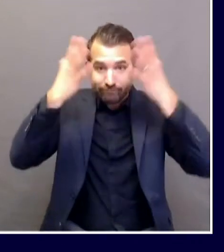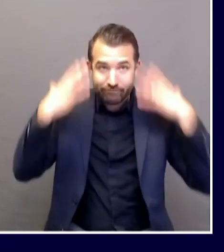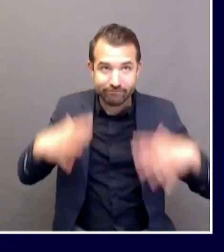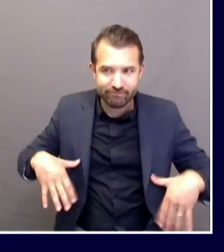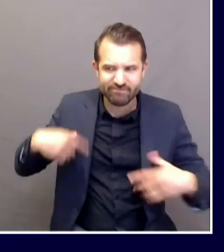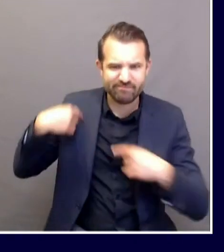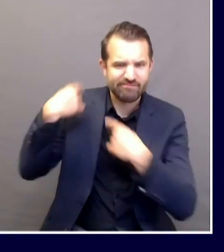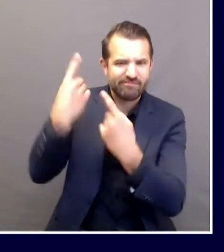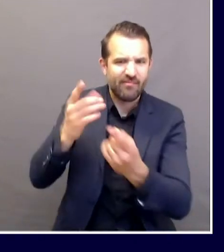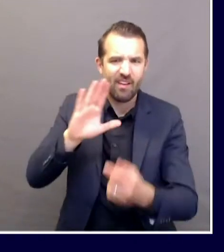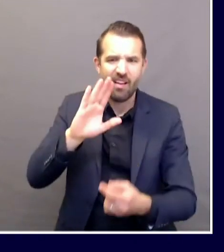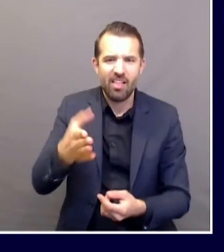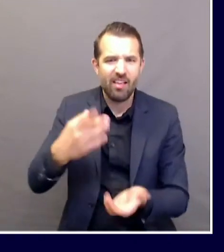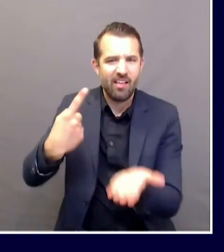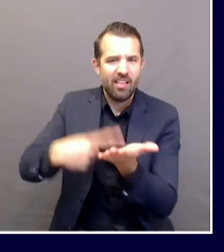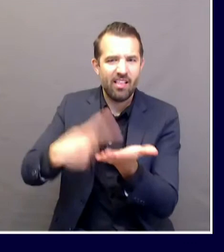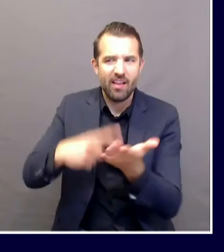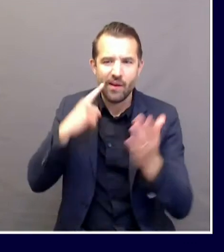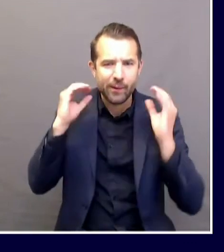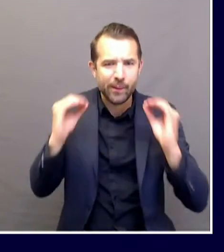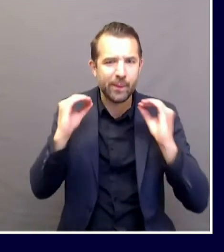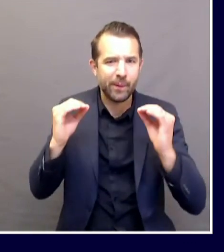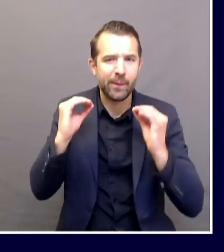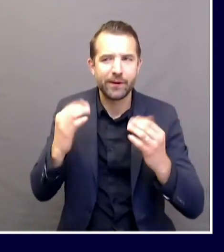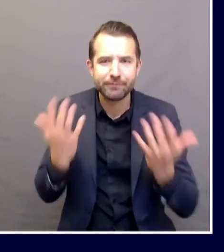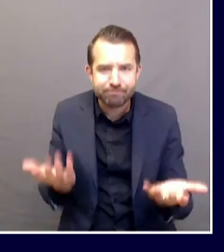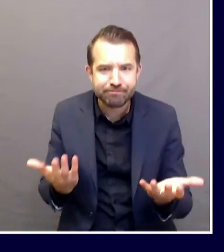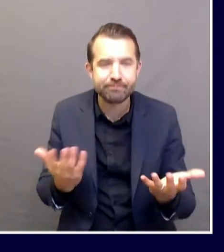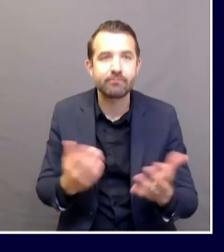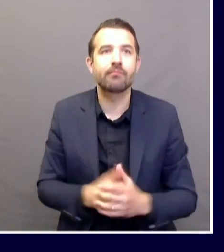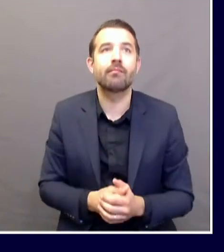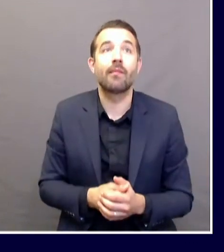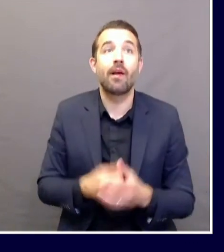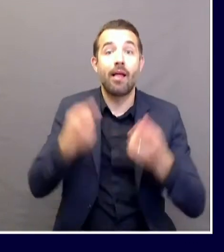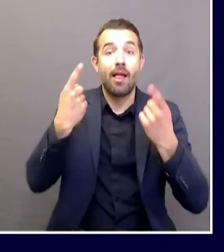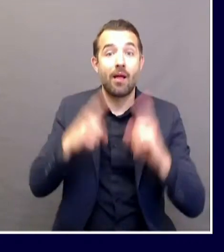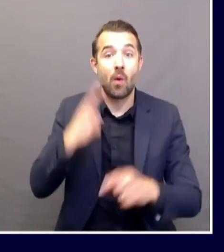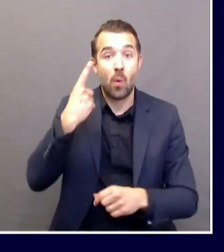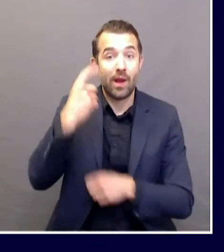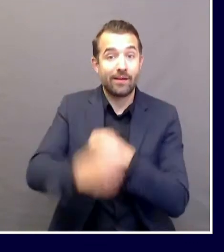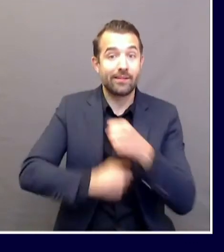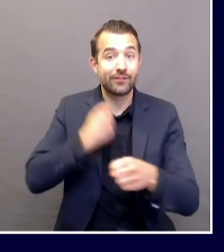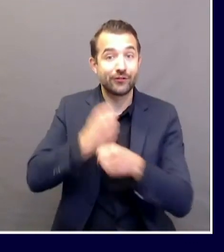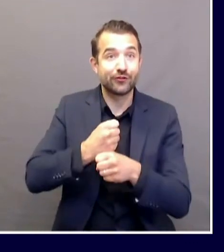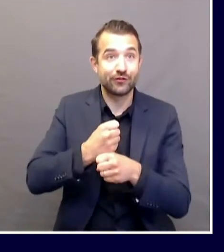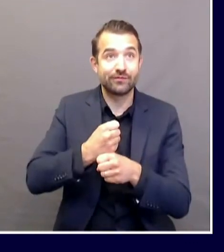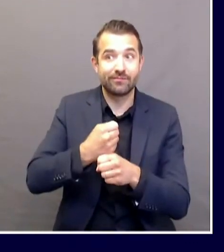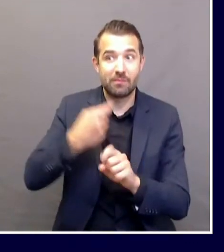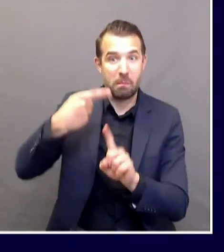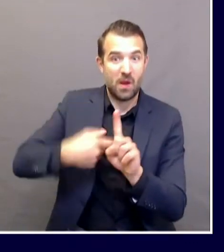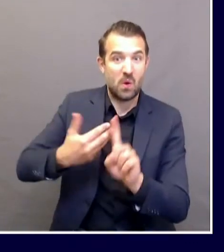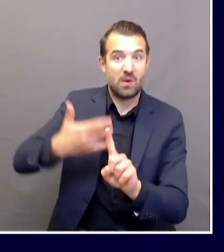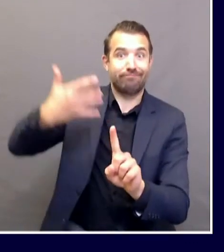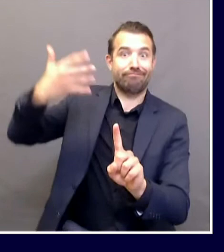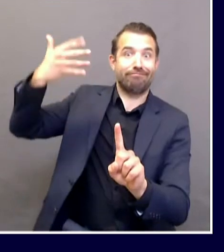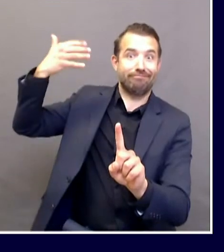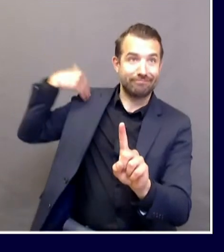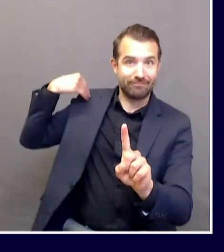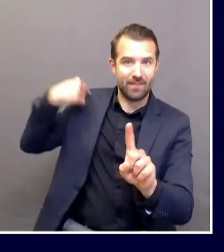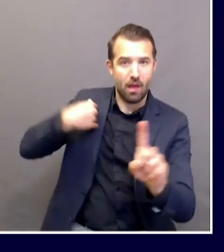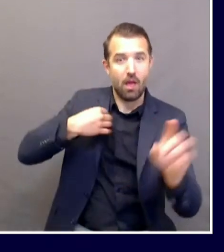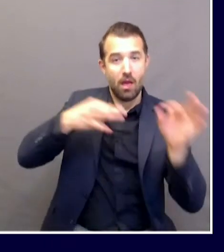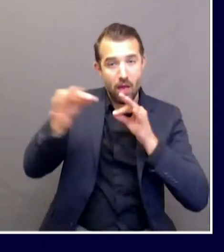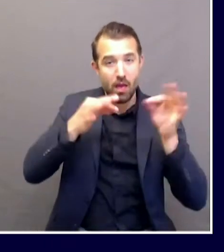month ago, when we started these briefings, one of the things that I did every day was read out exactly how many N95 masks and how